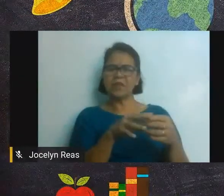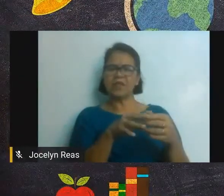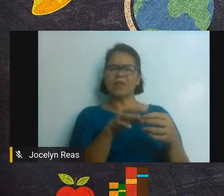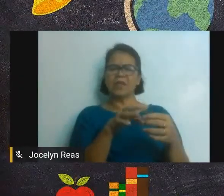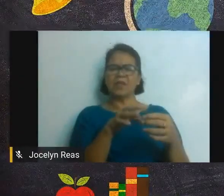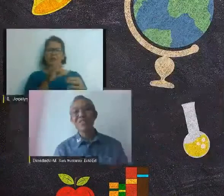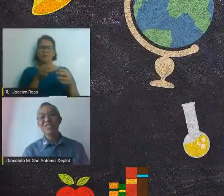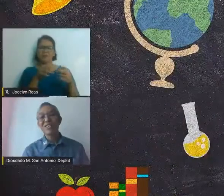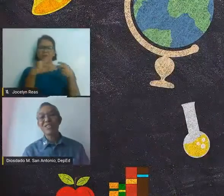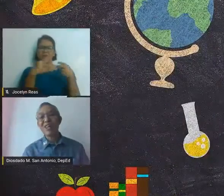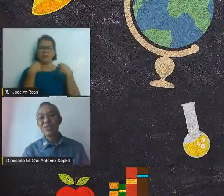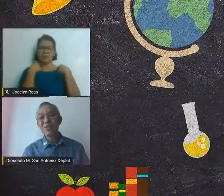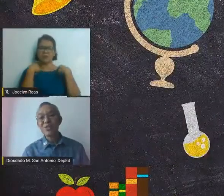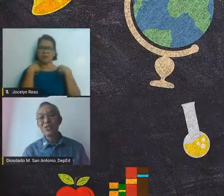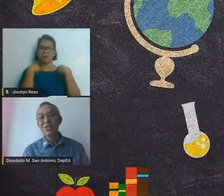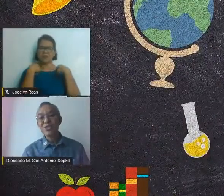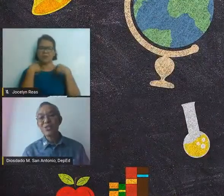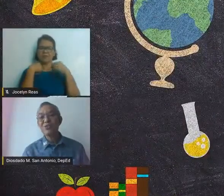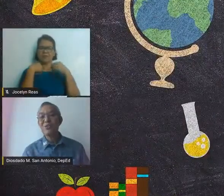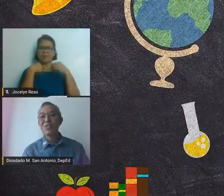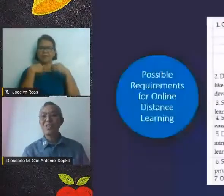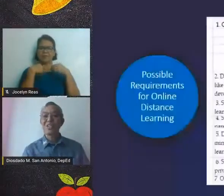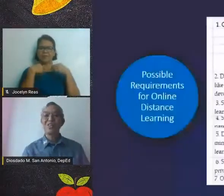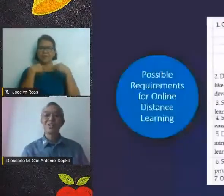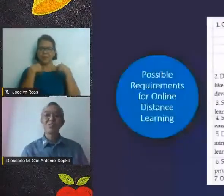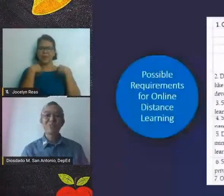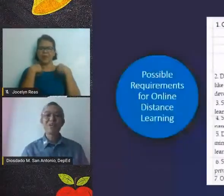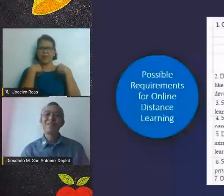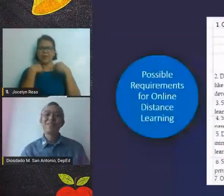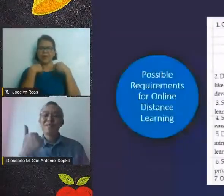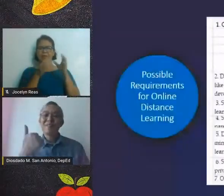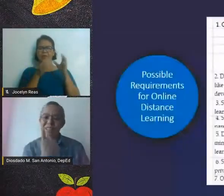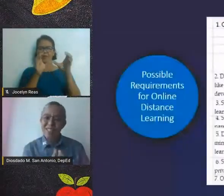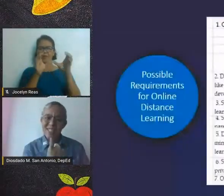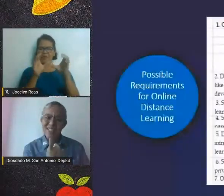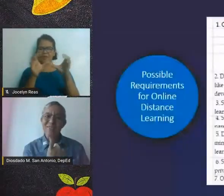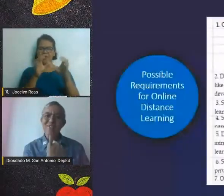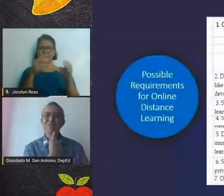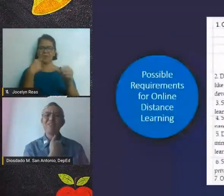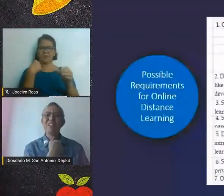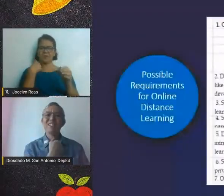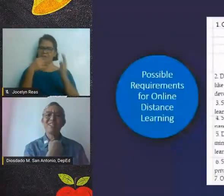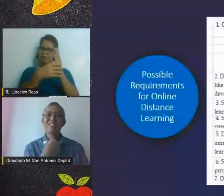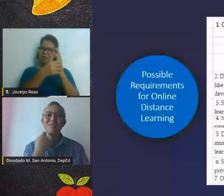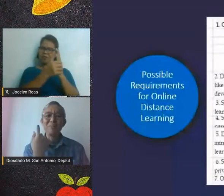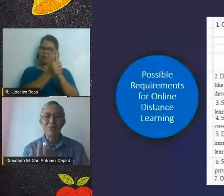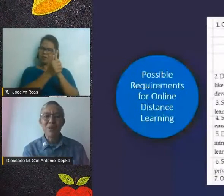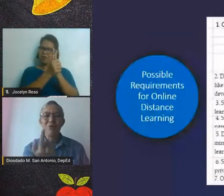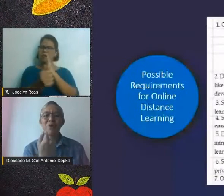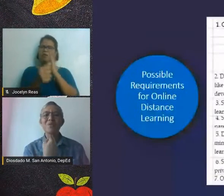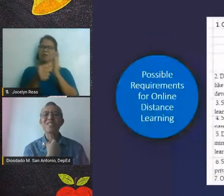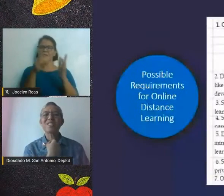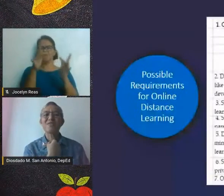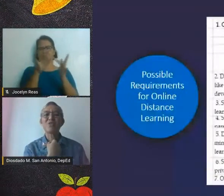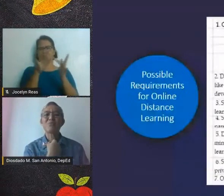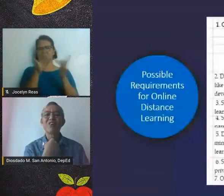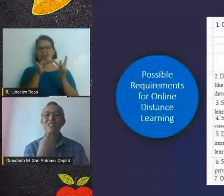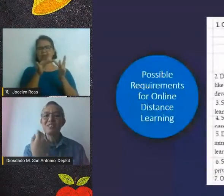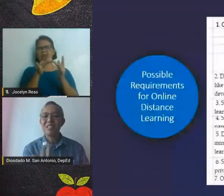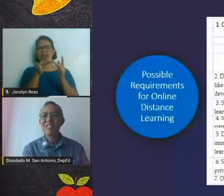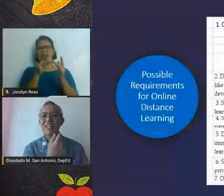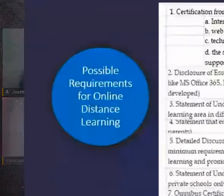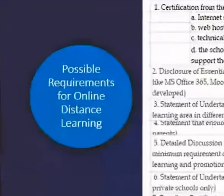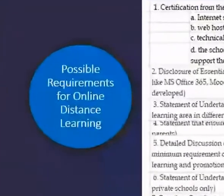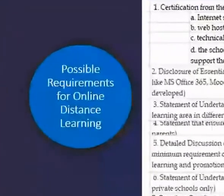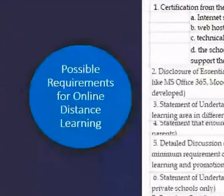mayroon kayong IT infrastructure with technology support so that may internet service provider kayo, may web hosting service